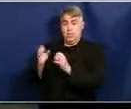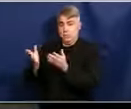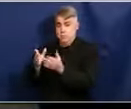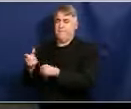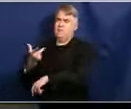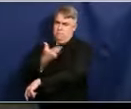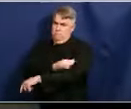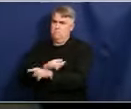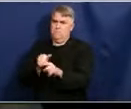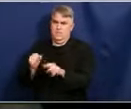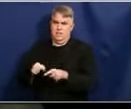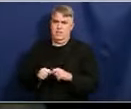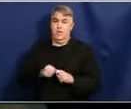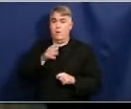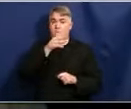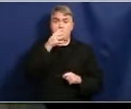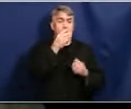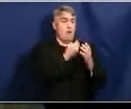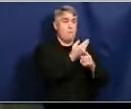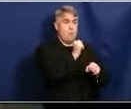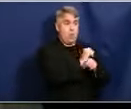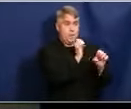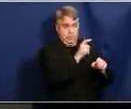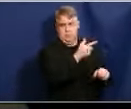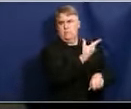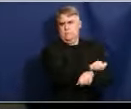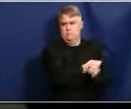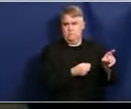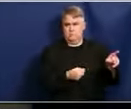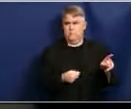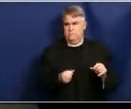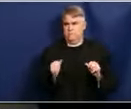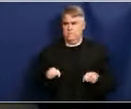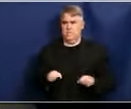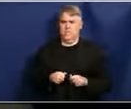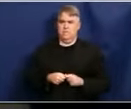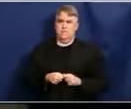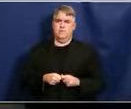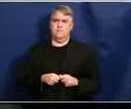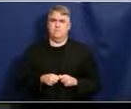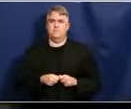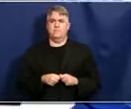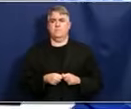agriculture. There have been a fairly significant number of janitors that have already gotten vaccinated.